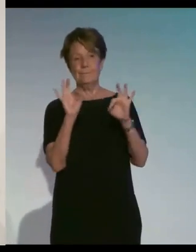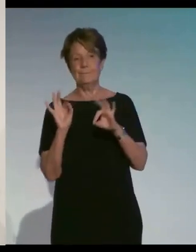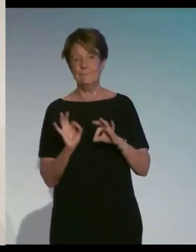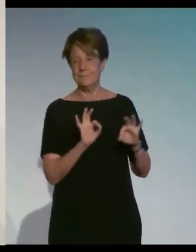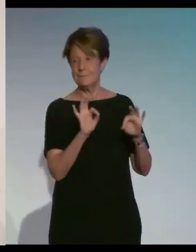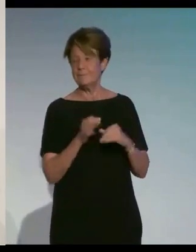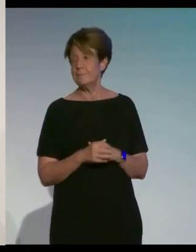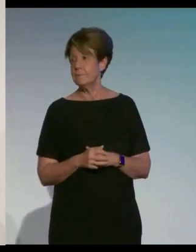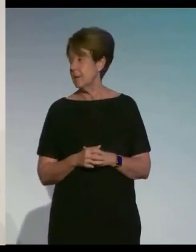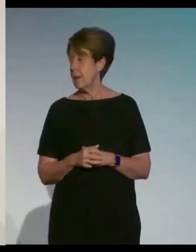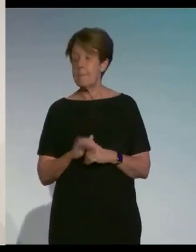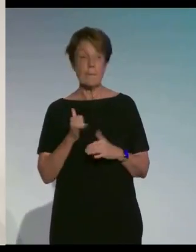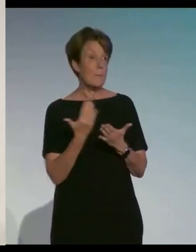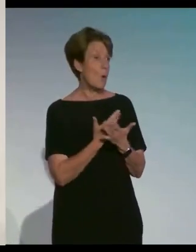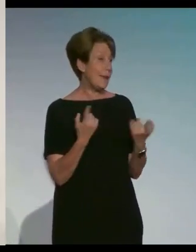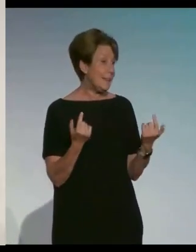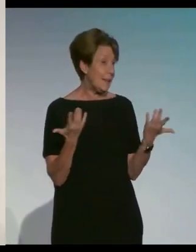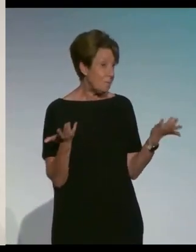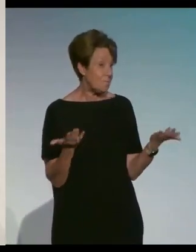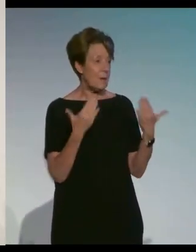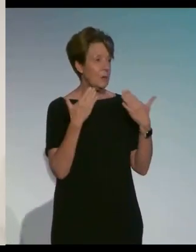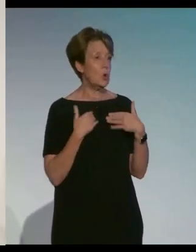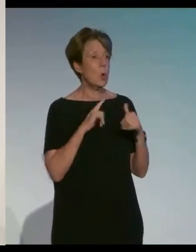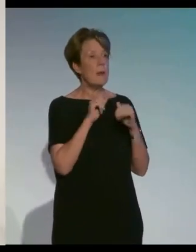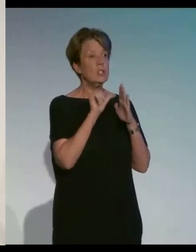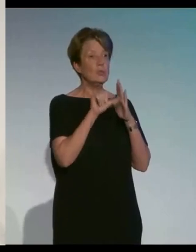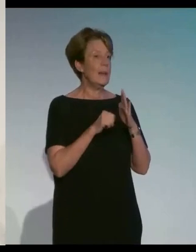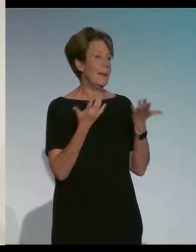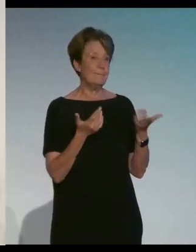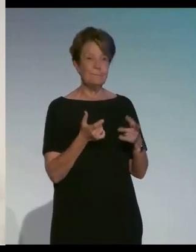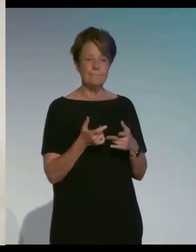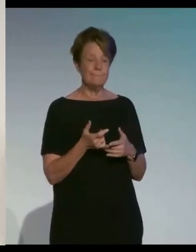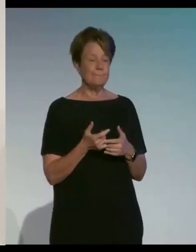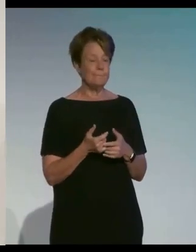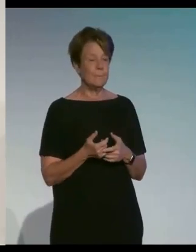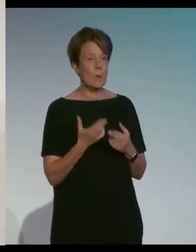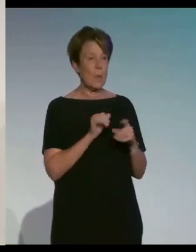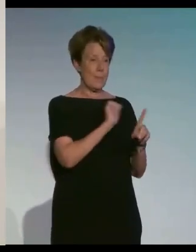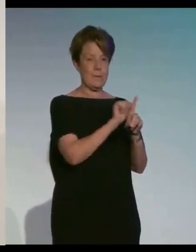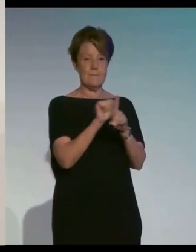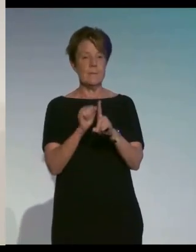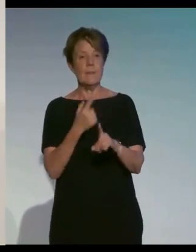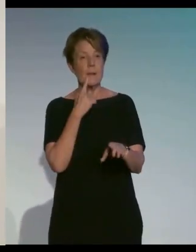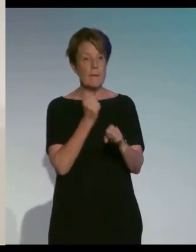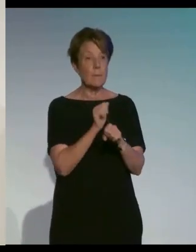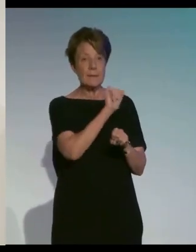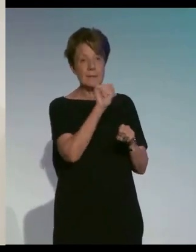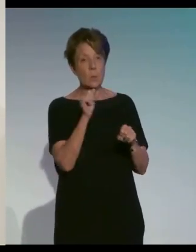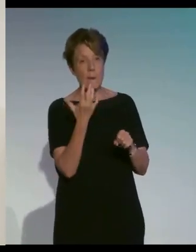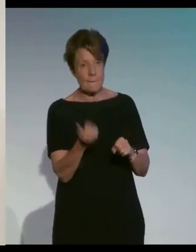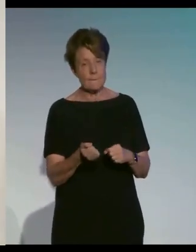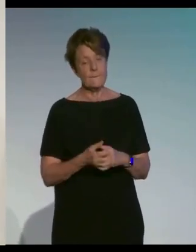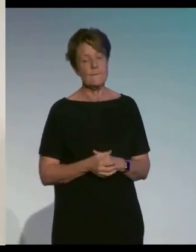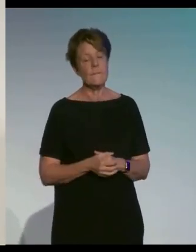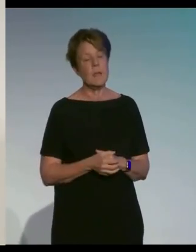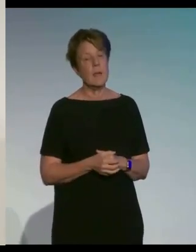but maybe easier, I don't know. But Sri Lanka definitely, with the types of governments that we have and